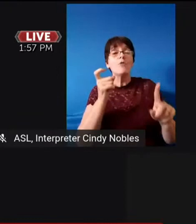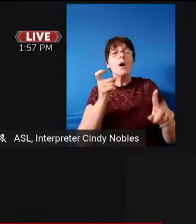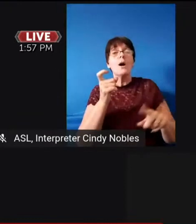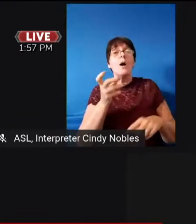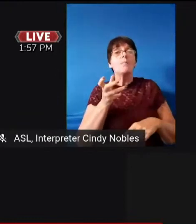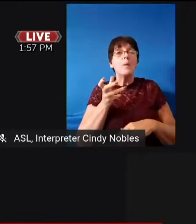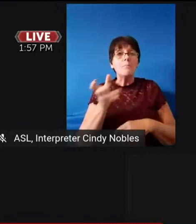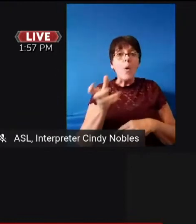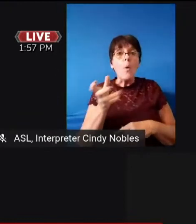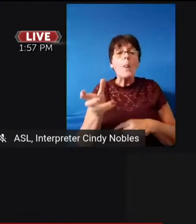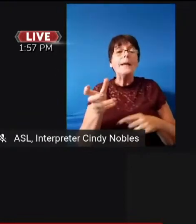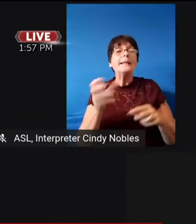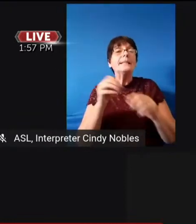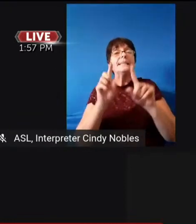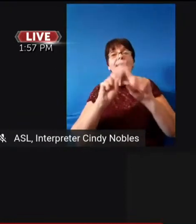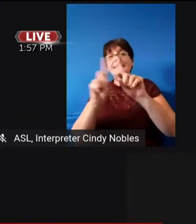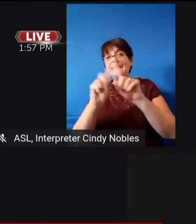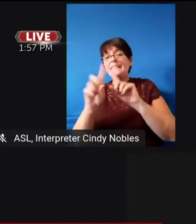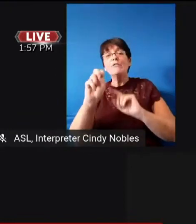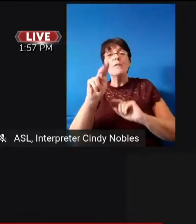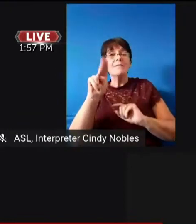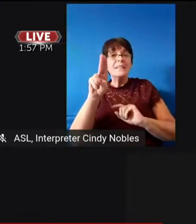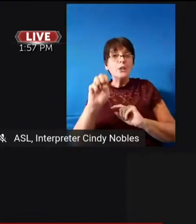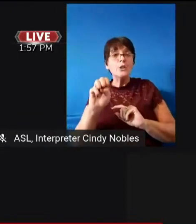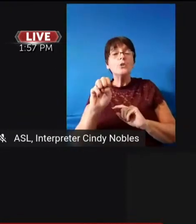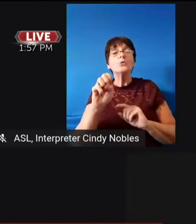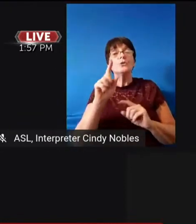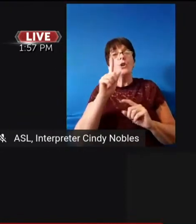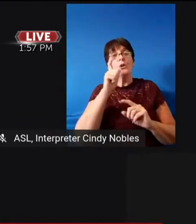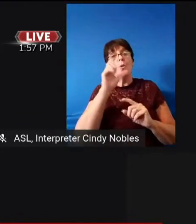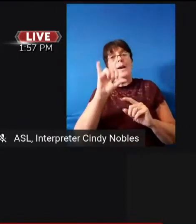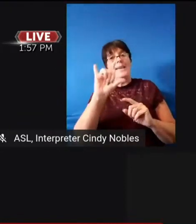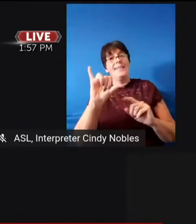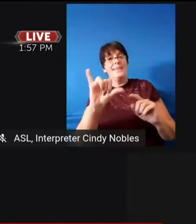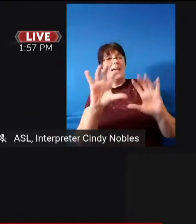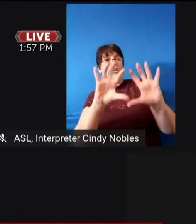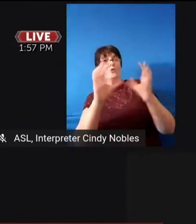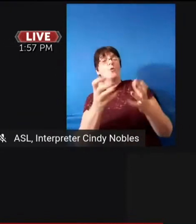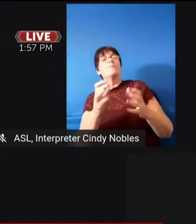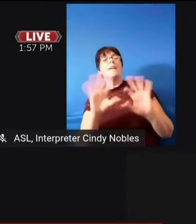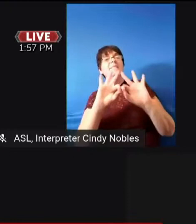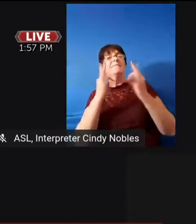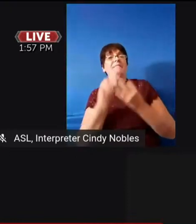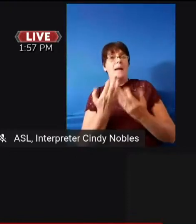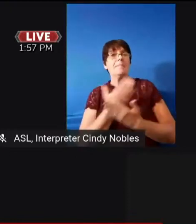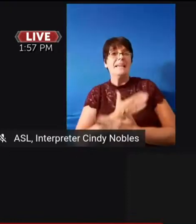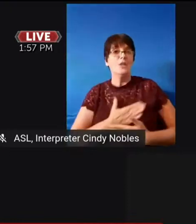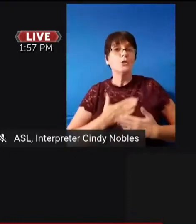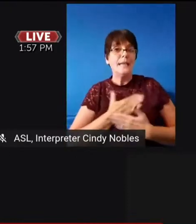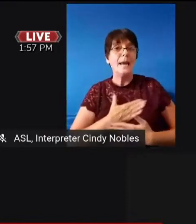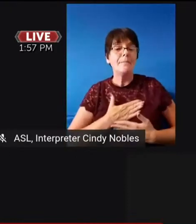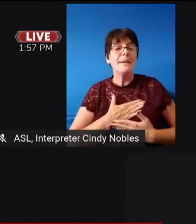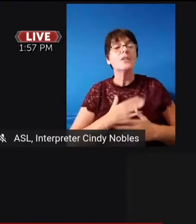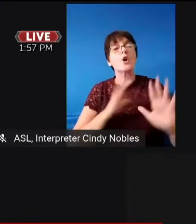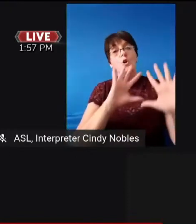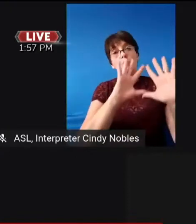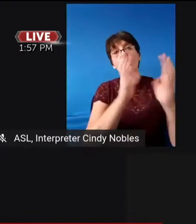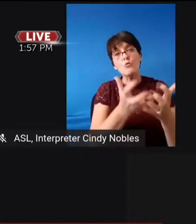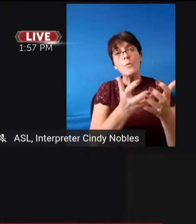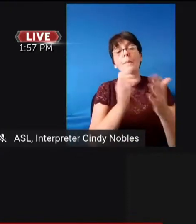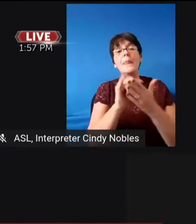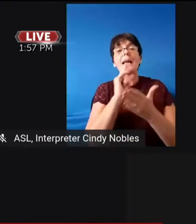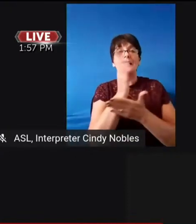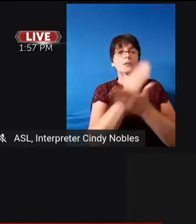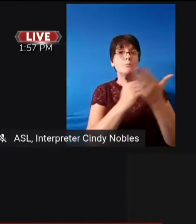and many of the different venue types that fall into the family entertainment category that is part